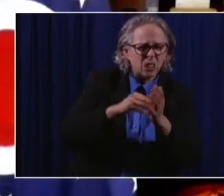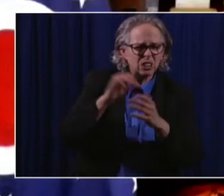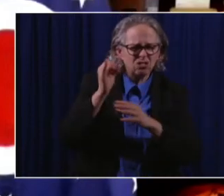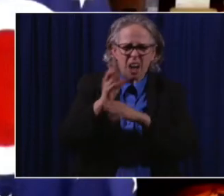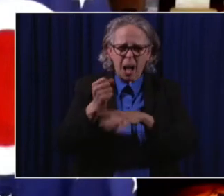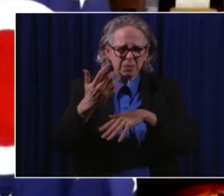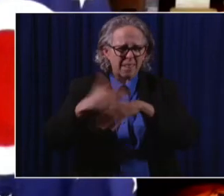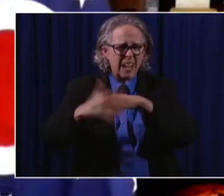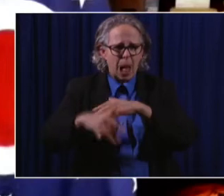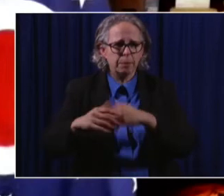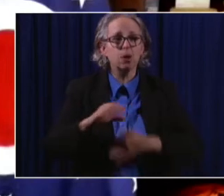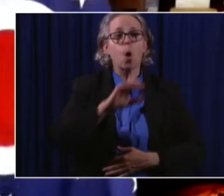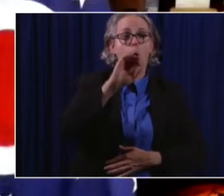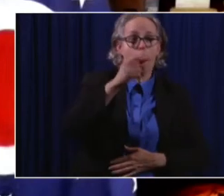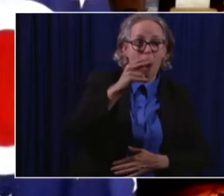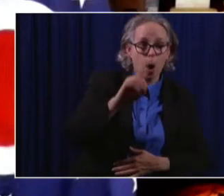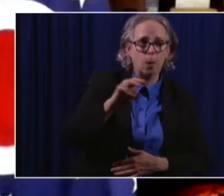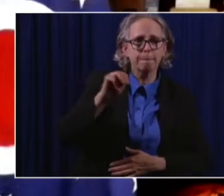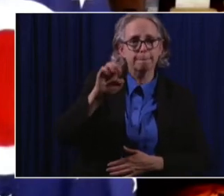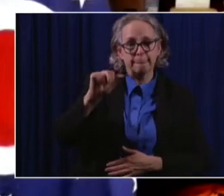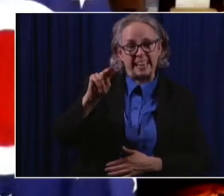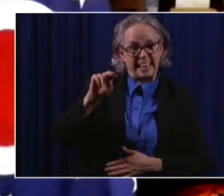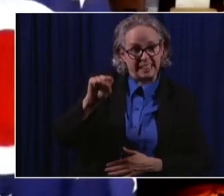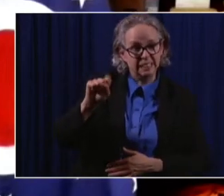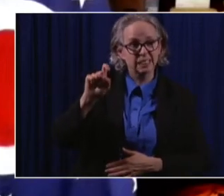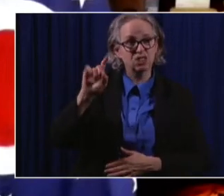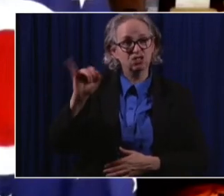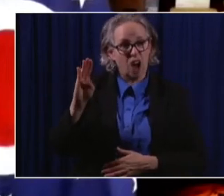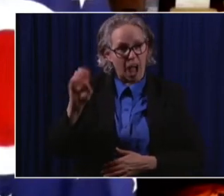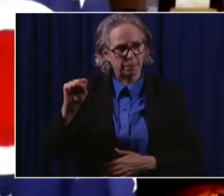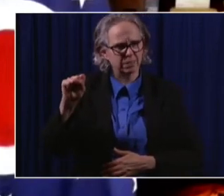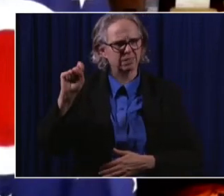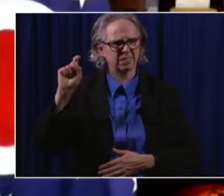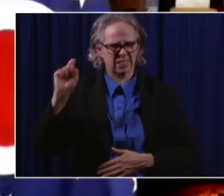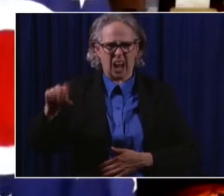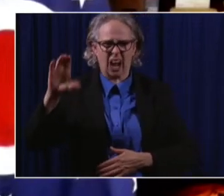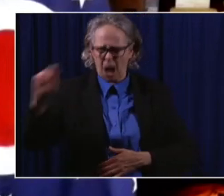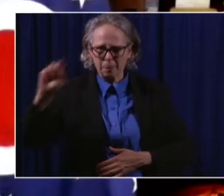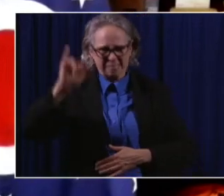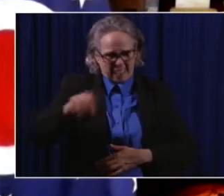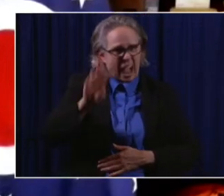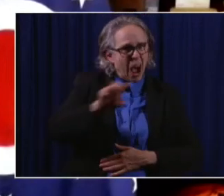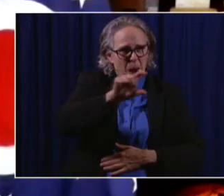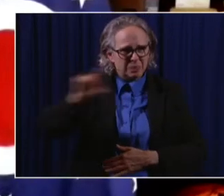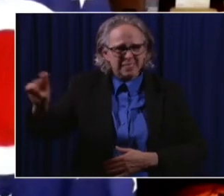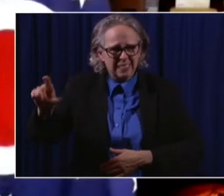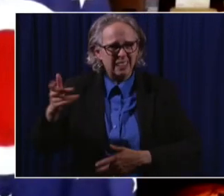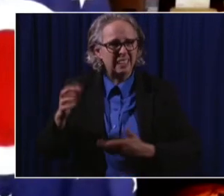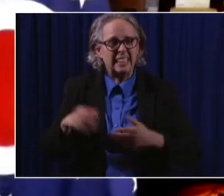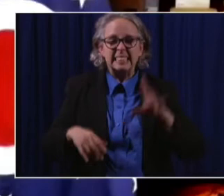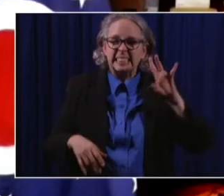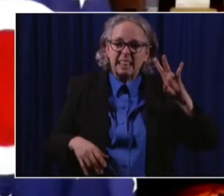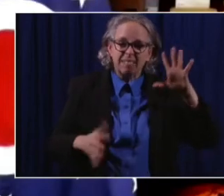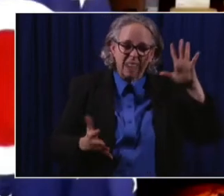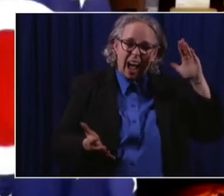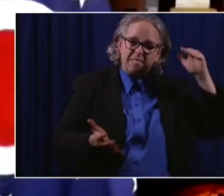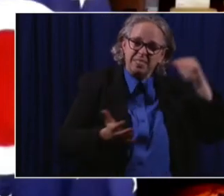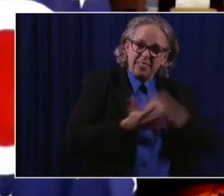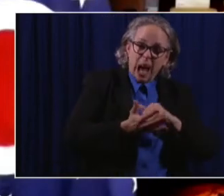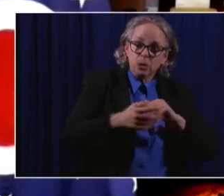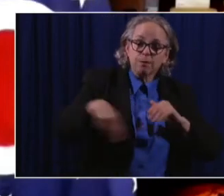78,100 of them pay $50,000 a year or more. There are also, I know that a lot of